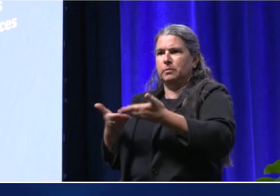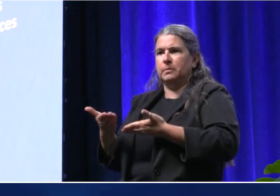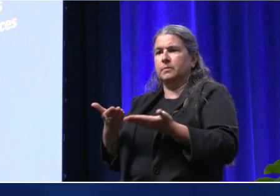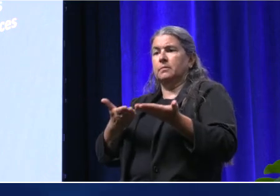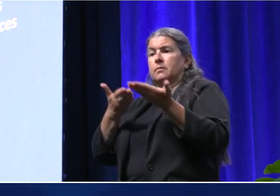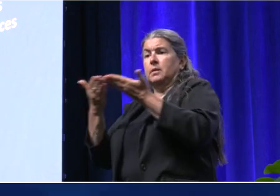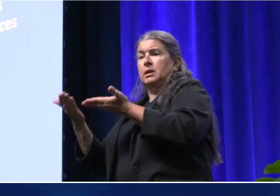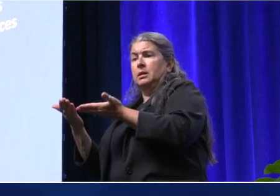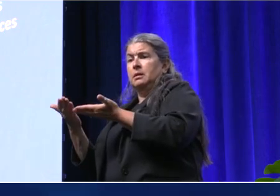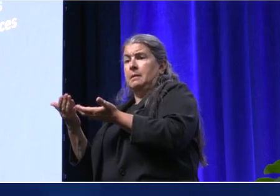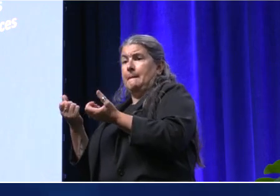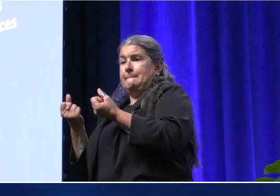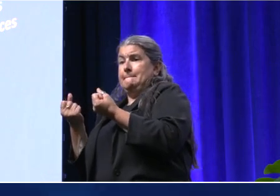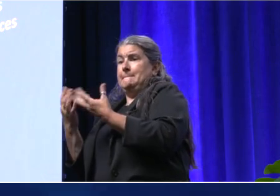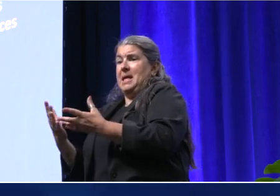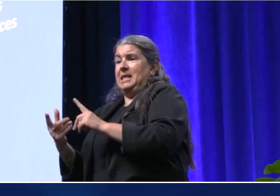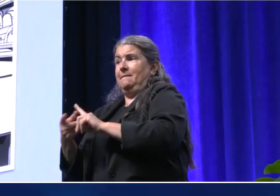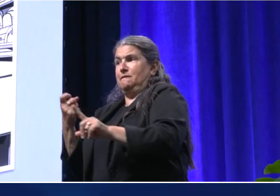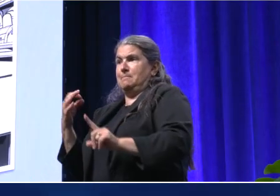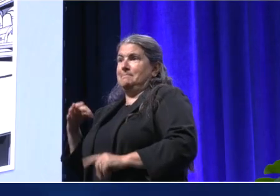country, including a handful here.